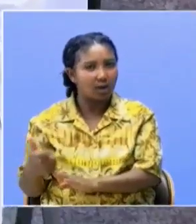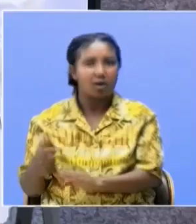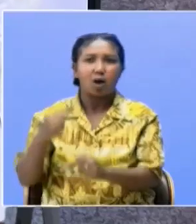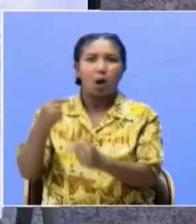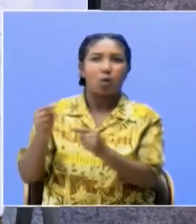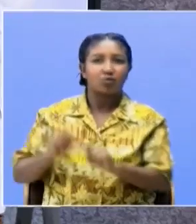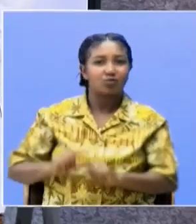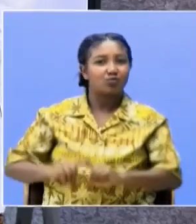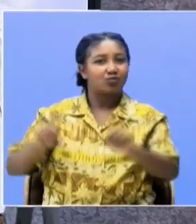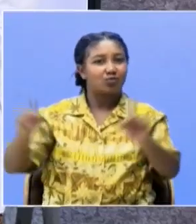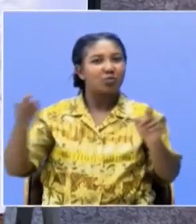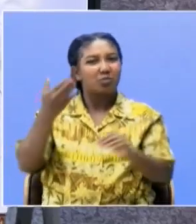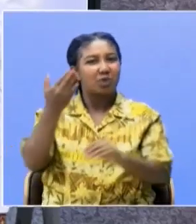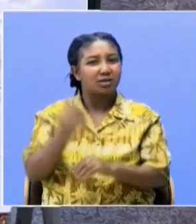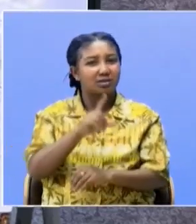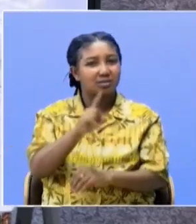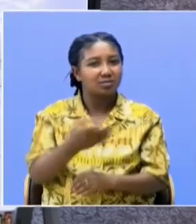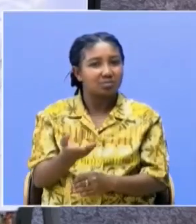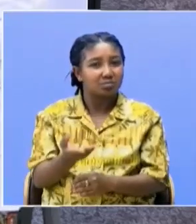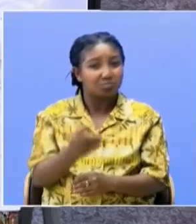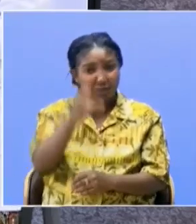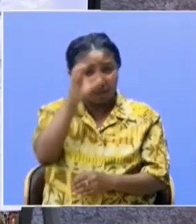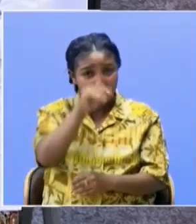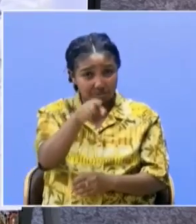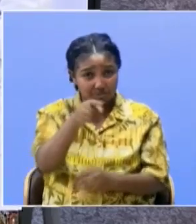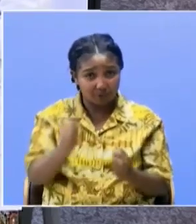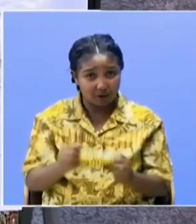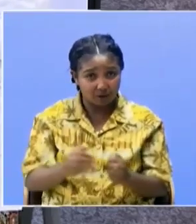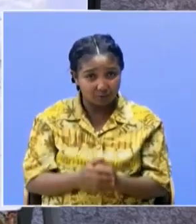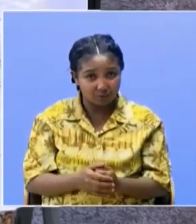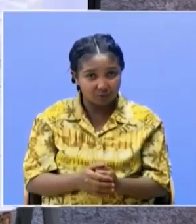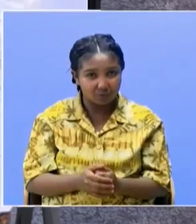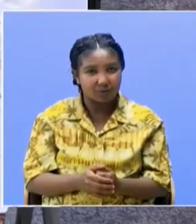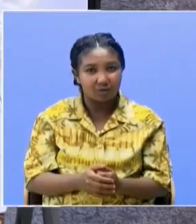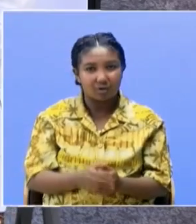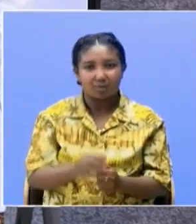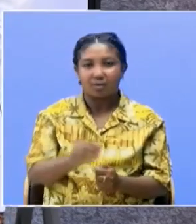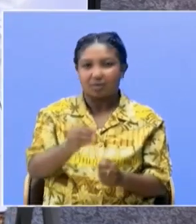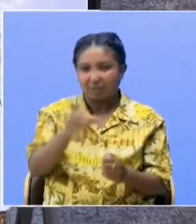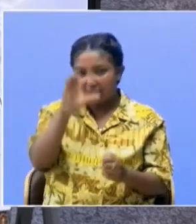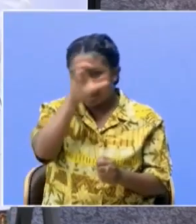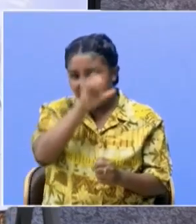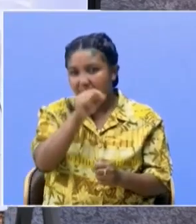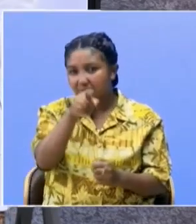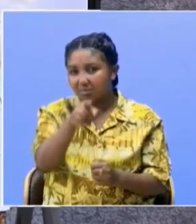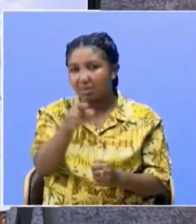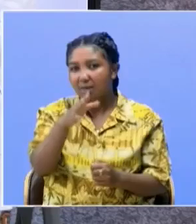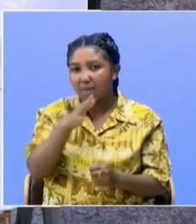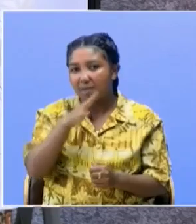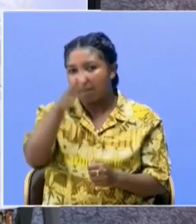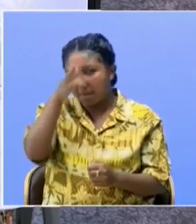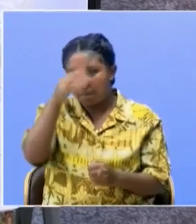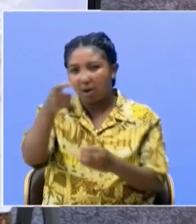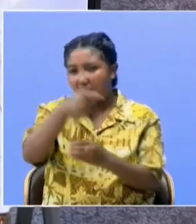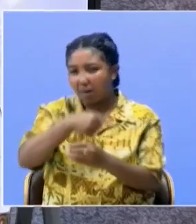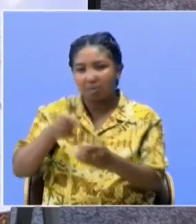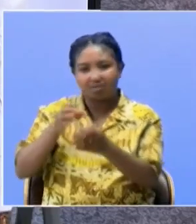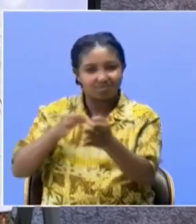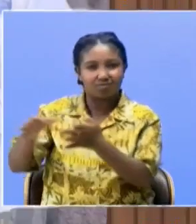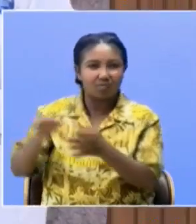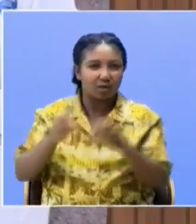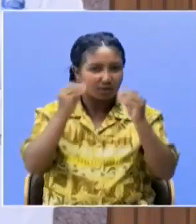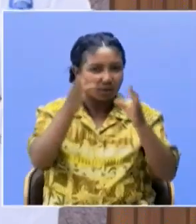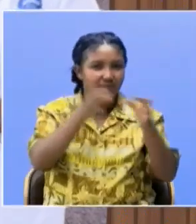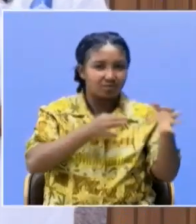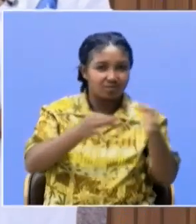shall? Can you guess? Please tell your guess to the people around you, maybe your parents or your